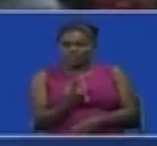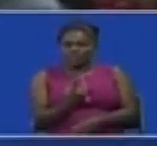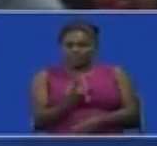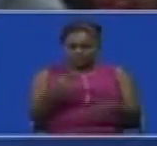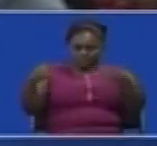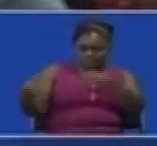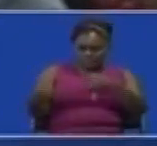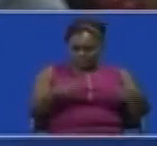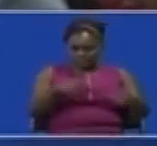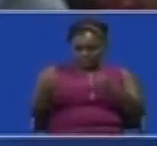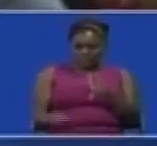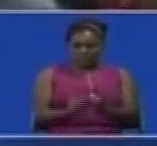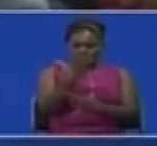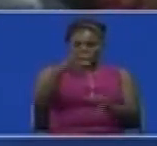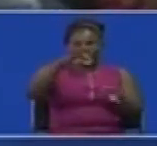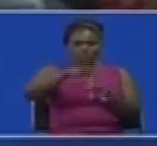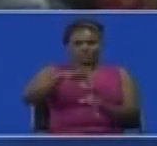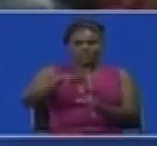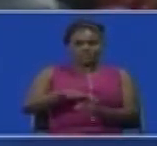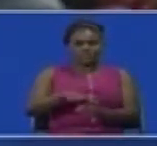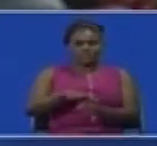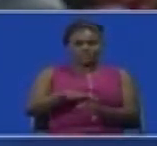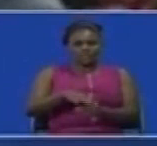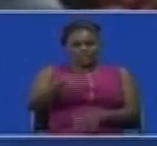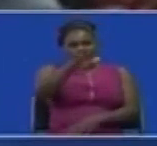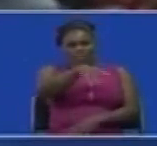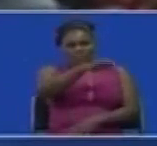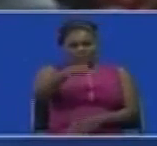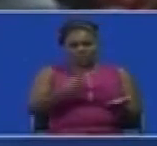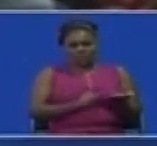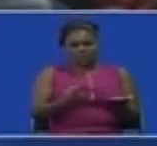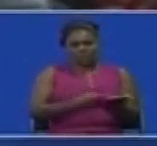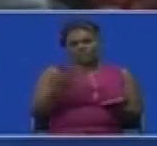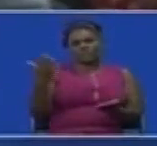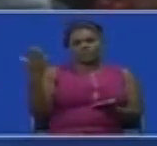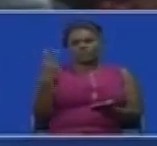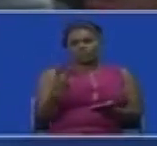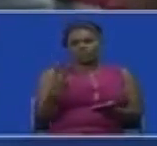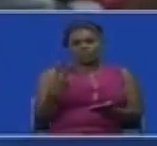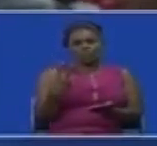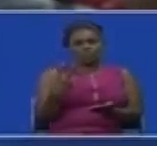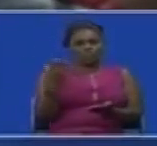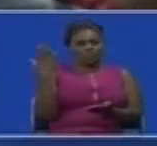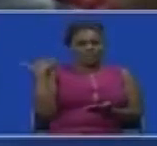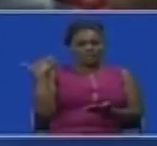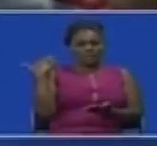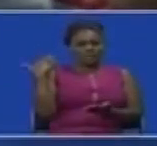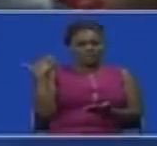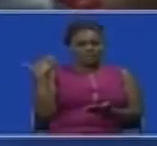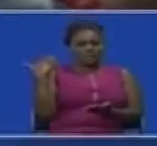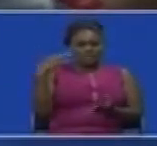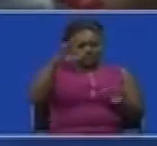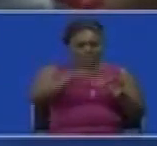that emanated from the voting in Parliament 2 weeks ago, where the electoral